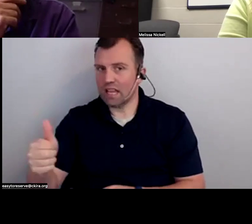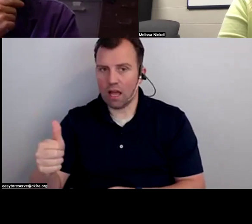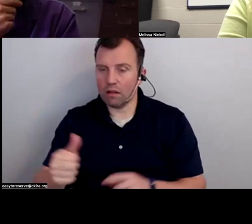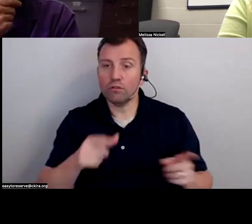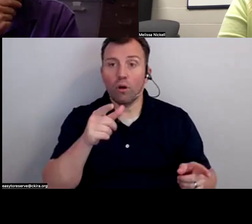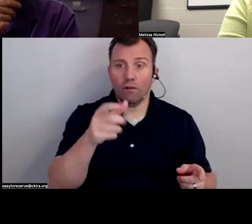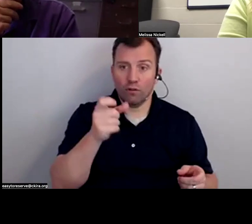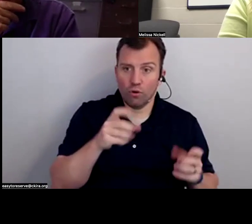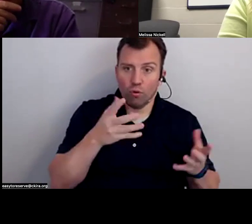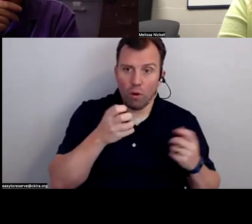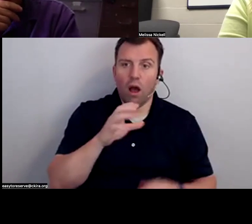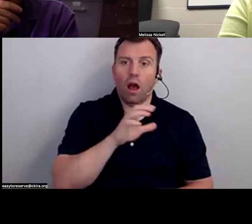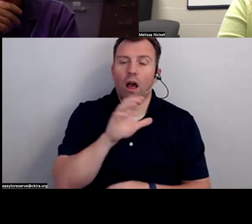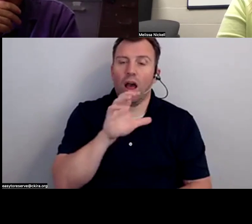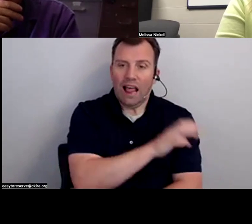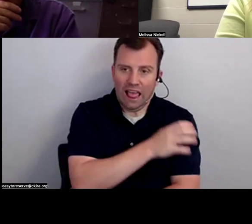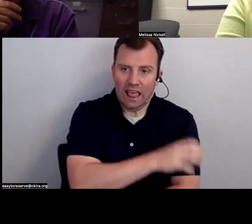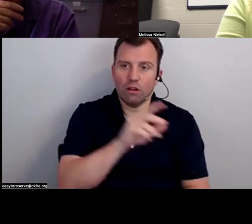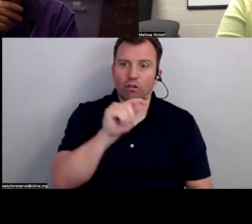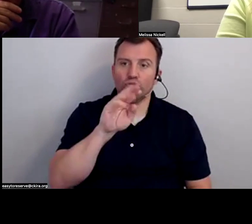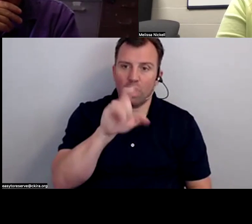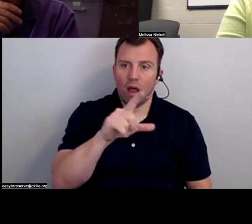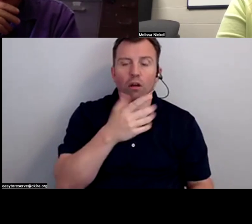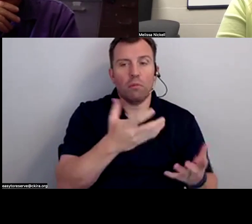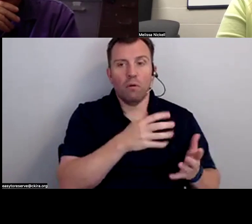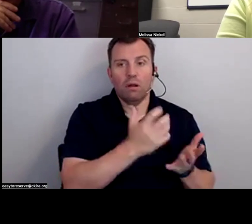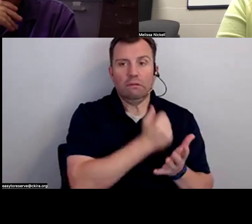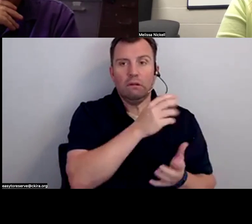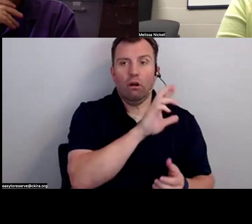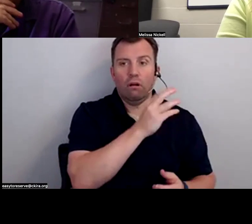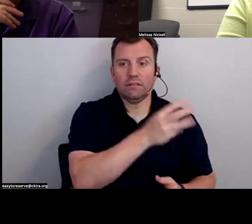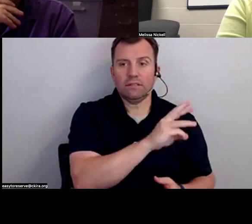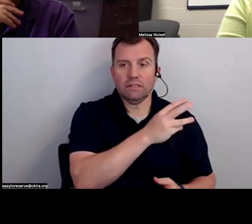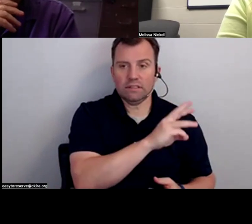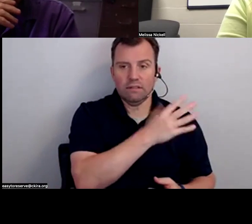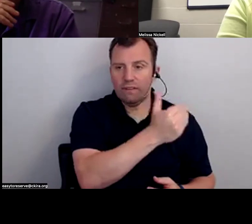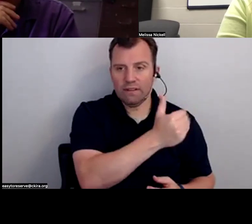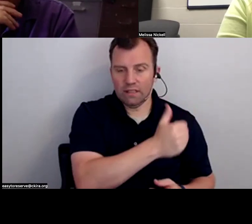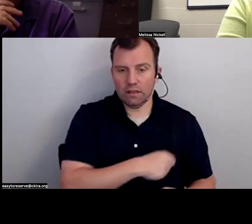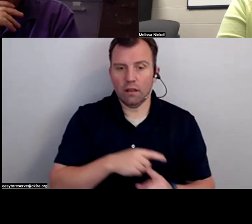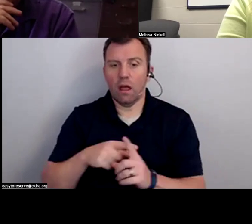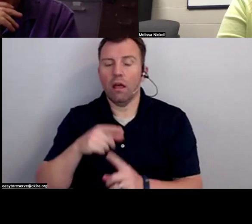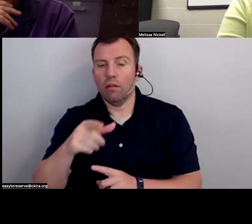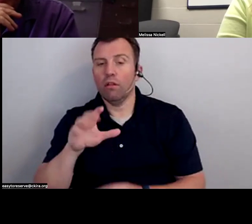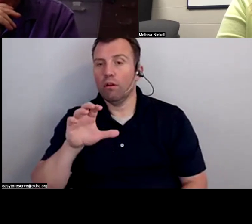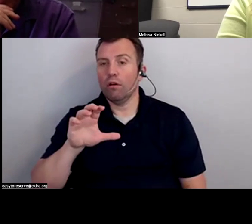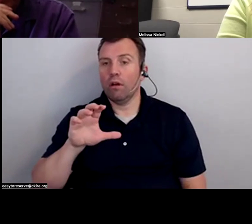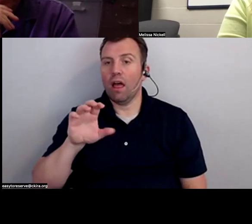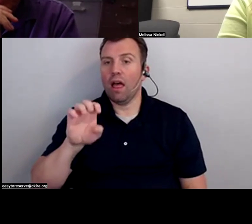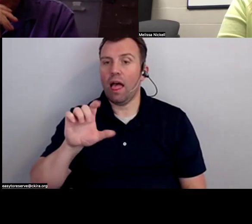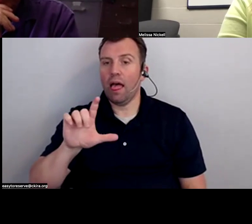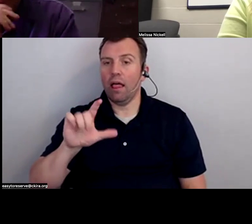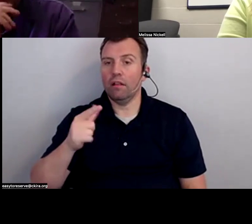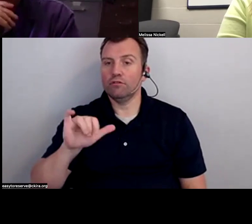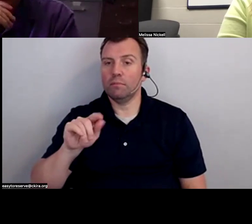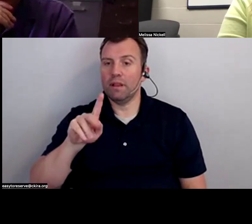that's a big point to consider. And the eligibility criteria are different. So it may be